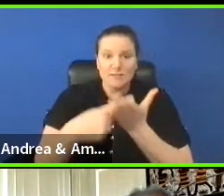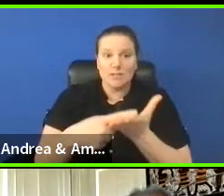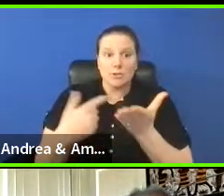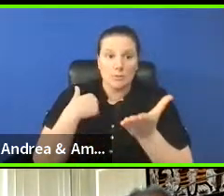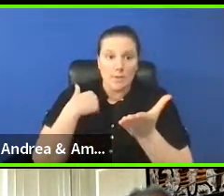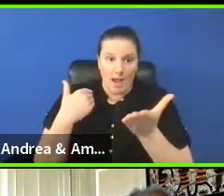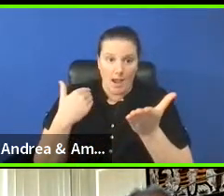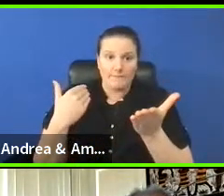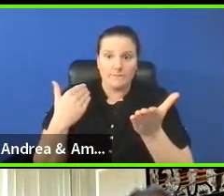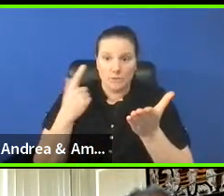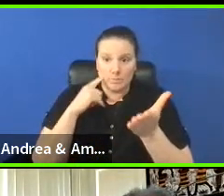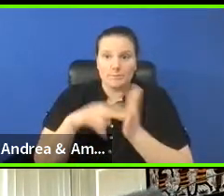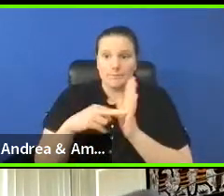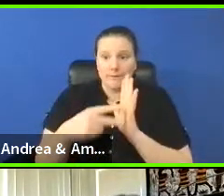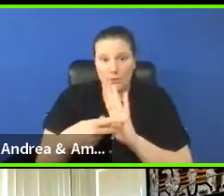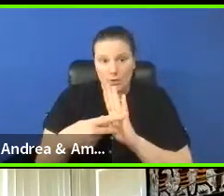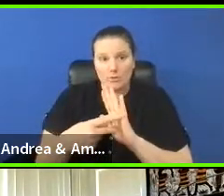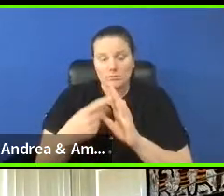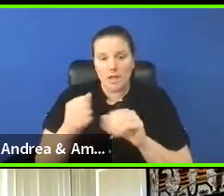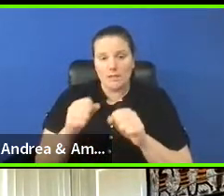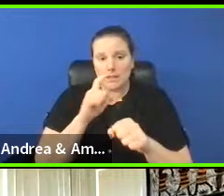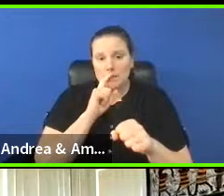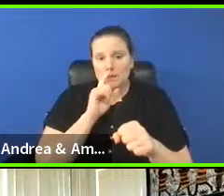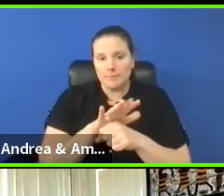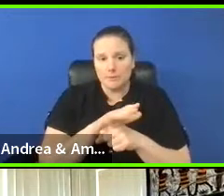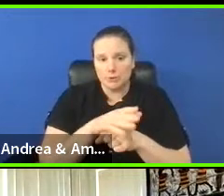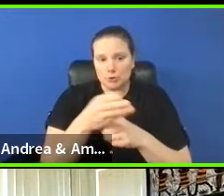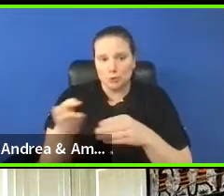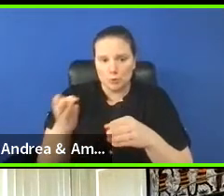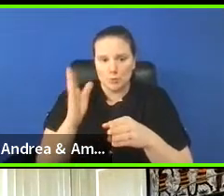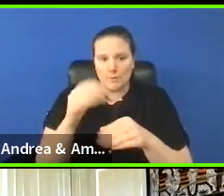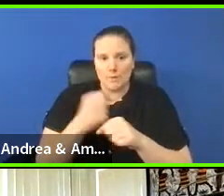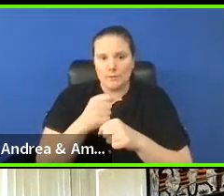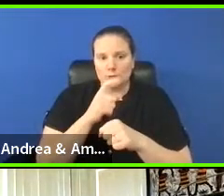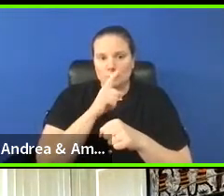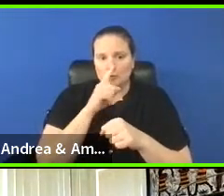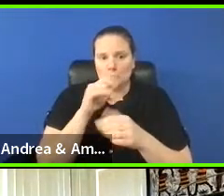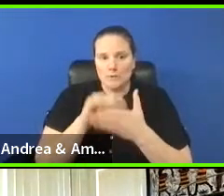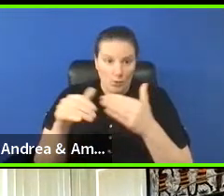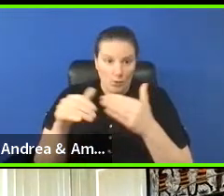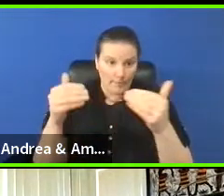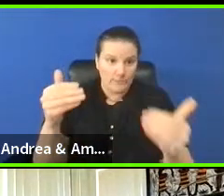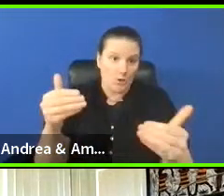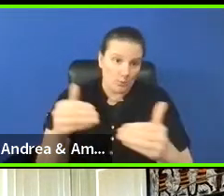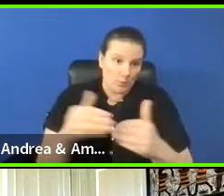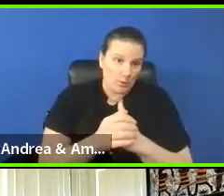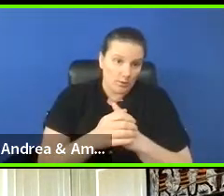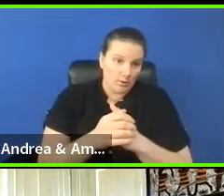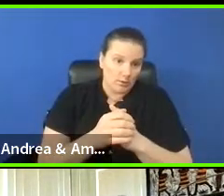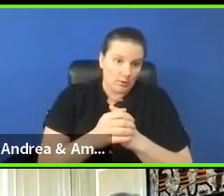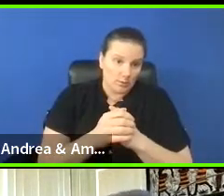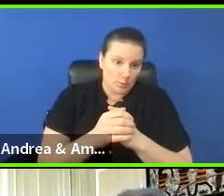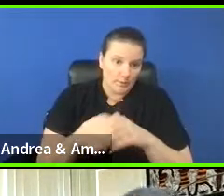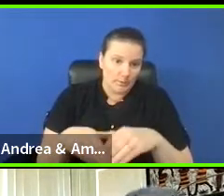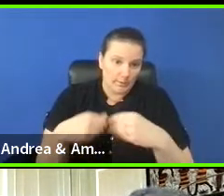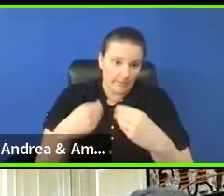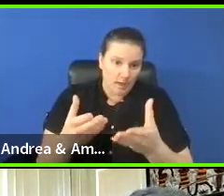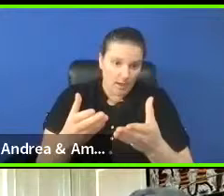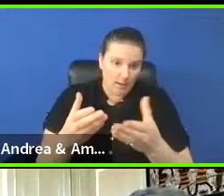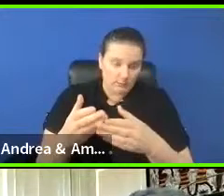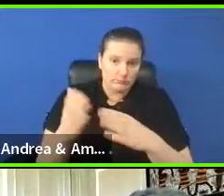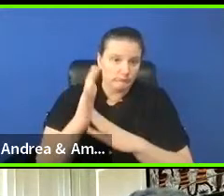be meaningful. I can commit to you that we will make sure that going forward, we provide